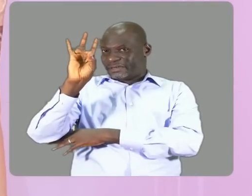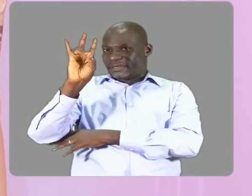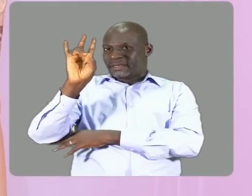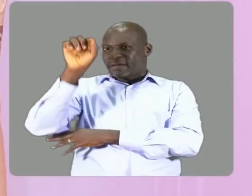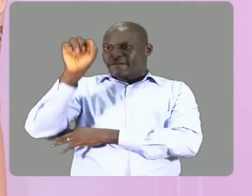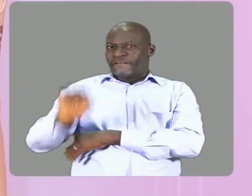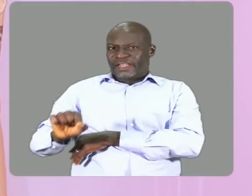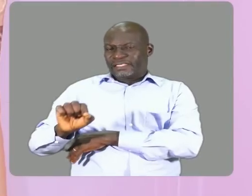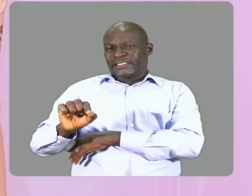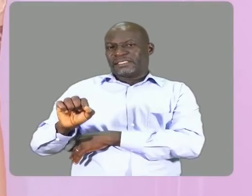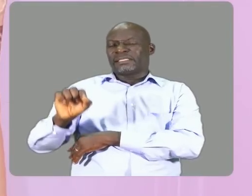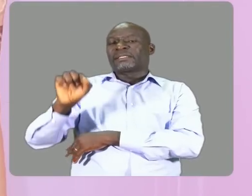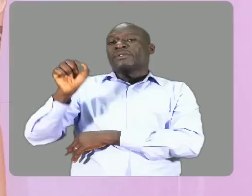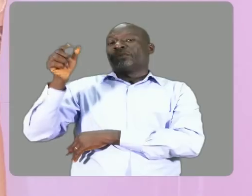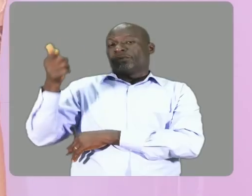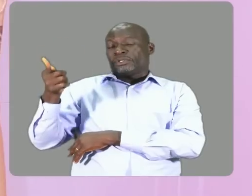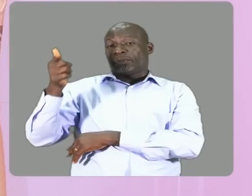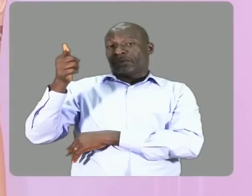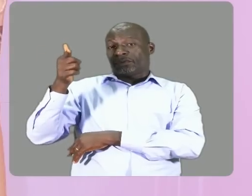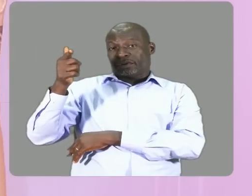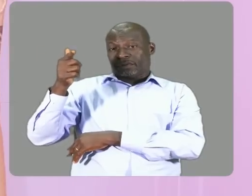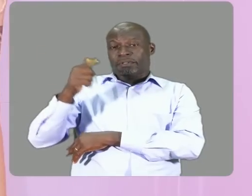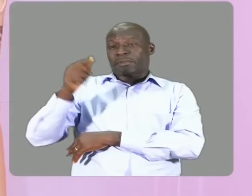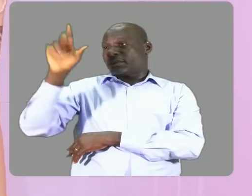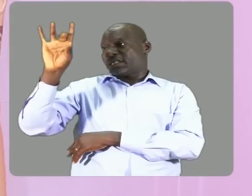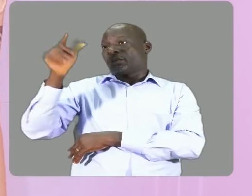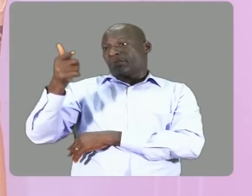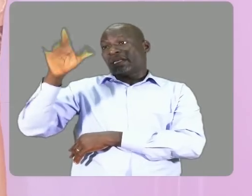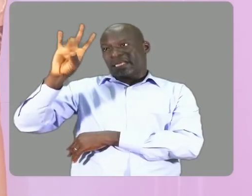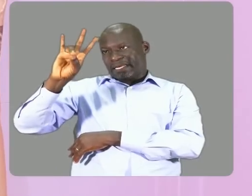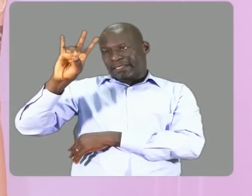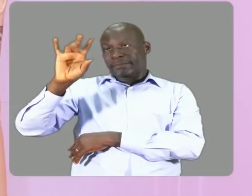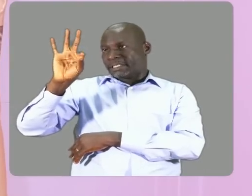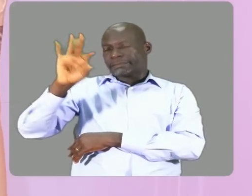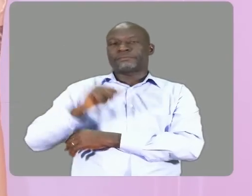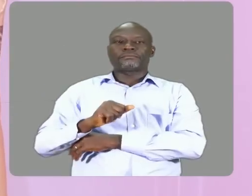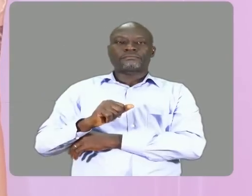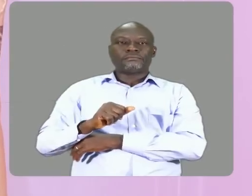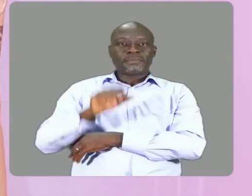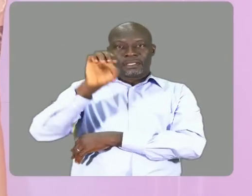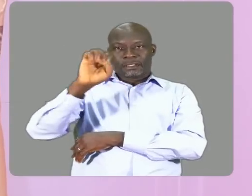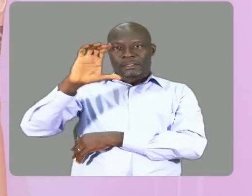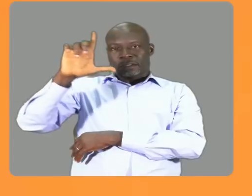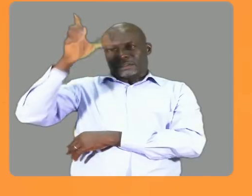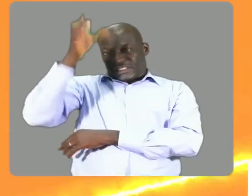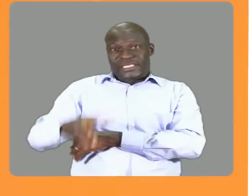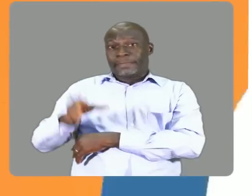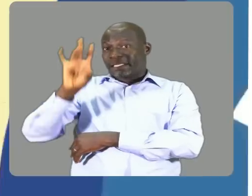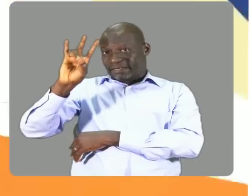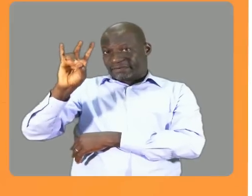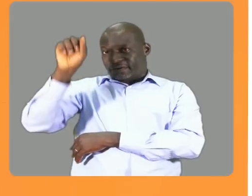ayi chemo aduenu nkro Ecclesiastes chapter 7 verse 29 was it